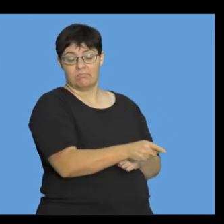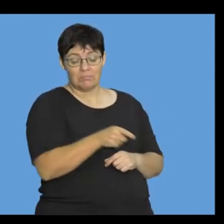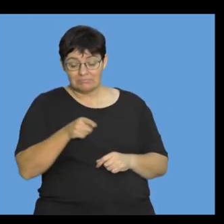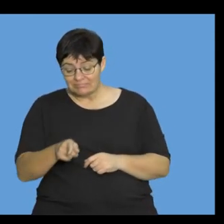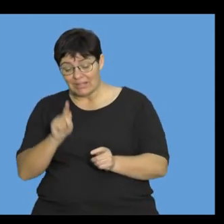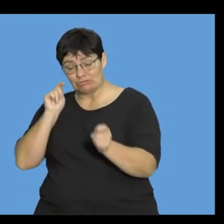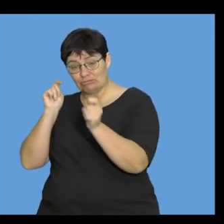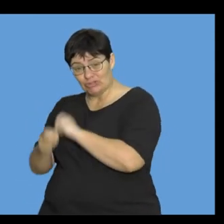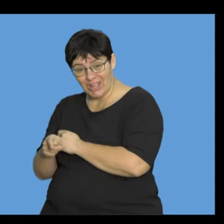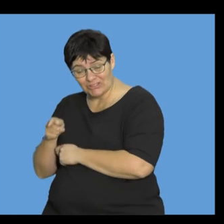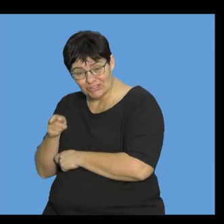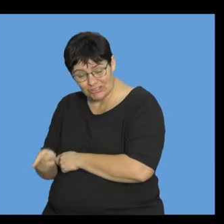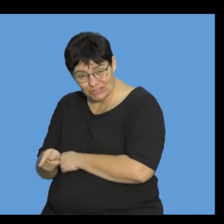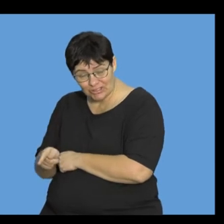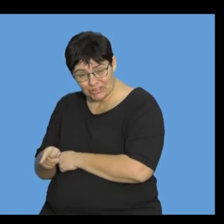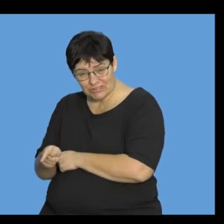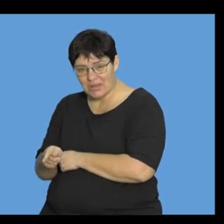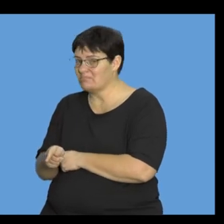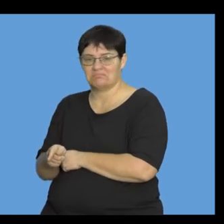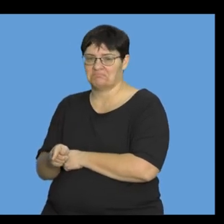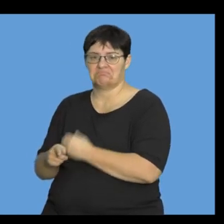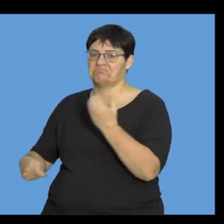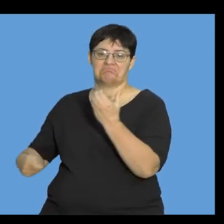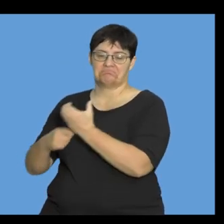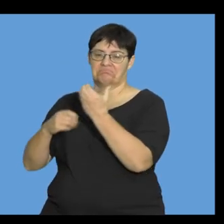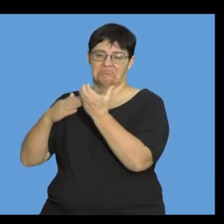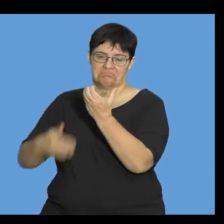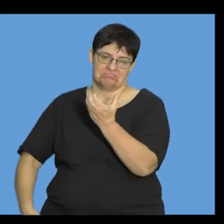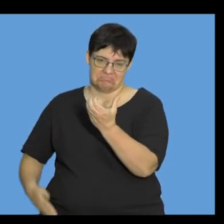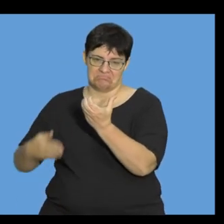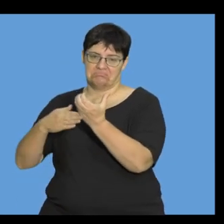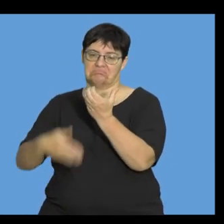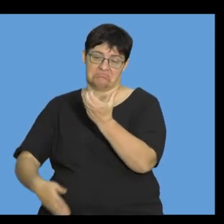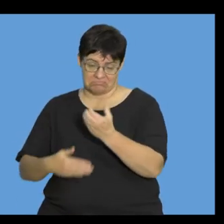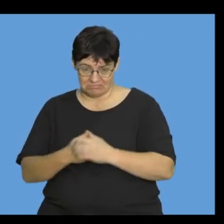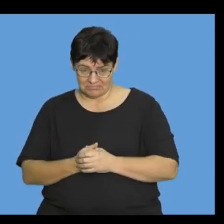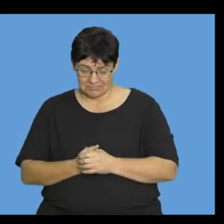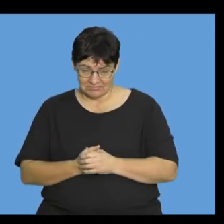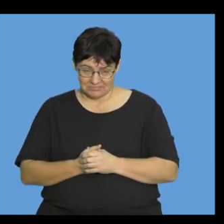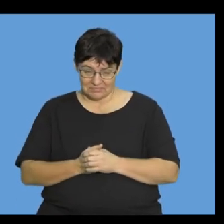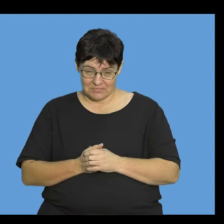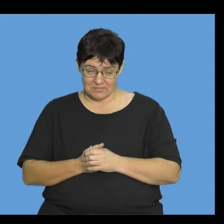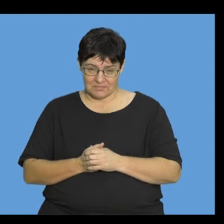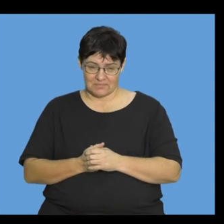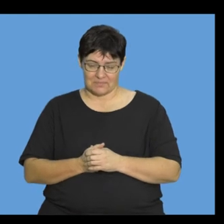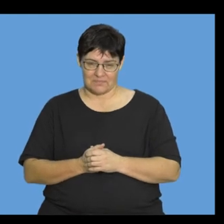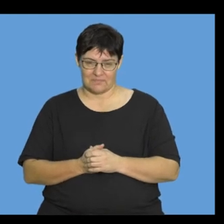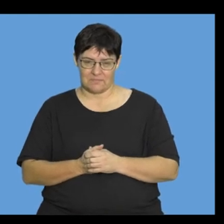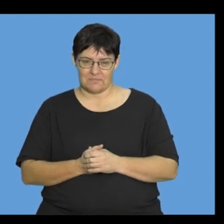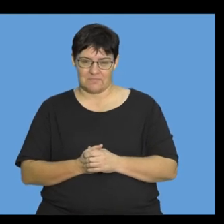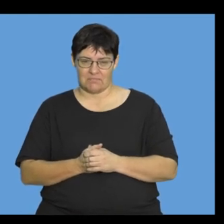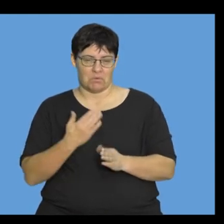slow. Once we change the shape, right, no lock and key. No lock and